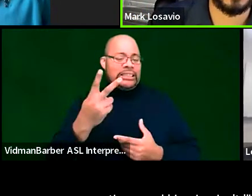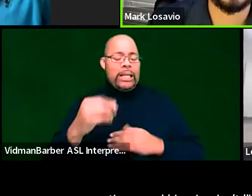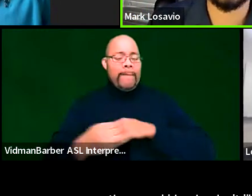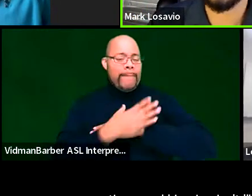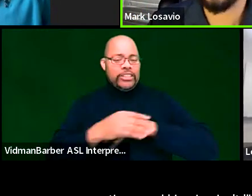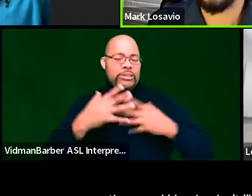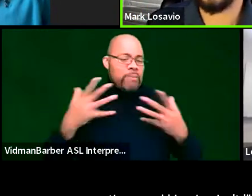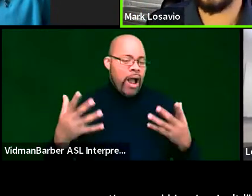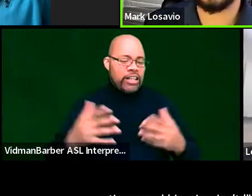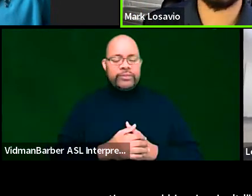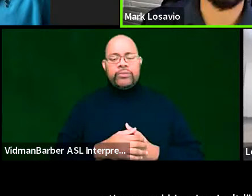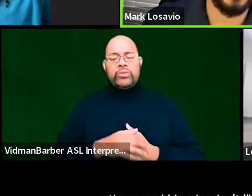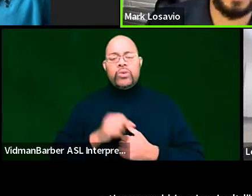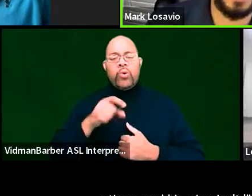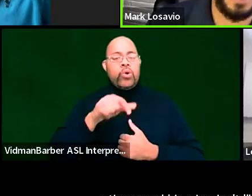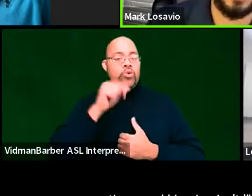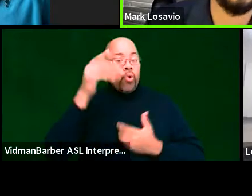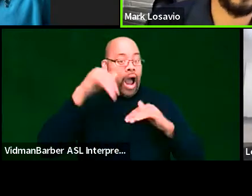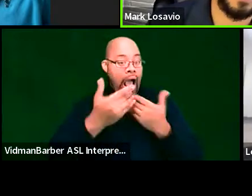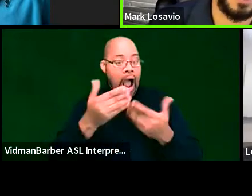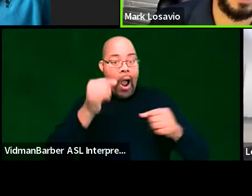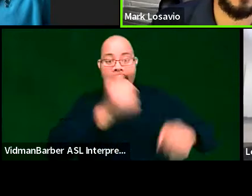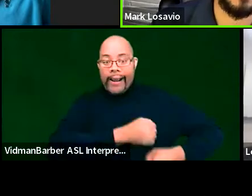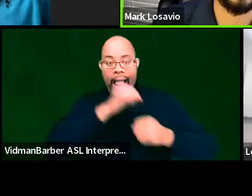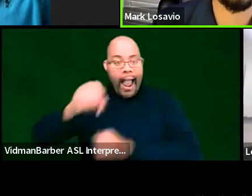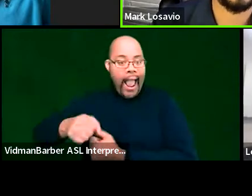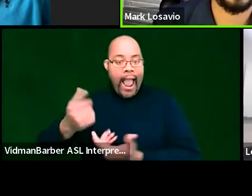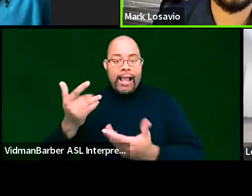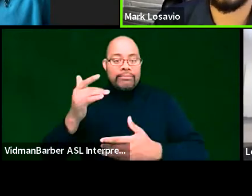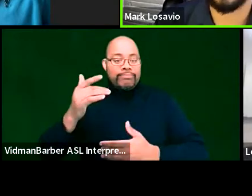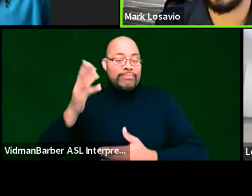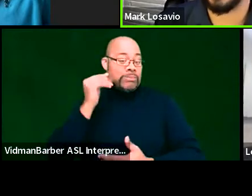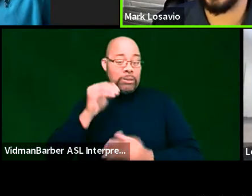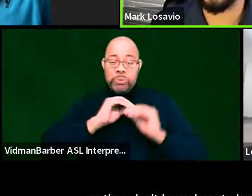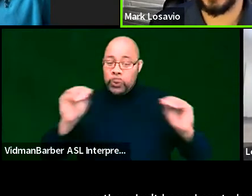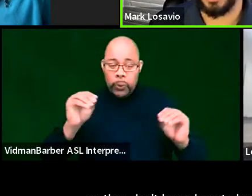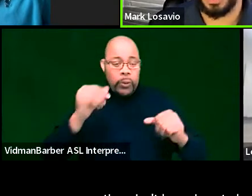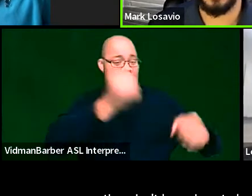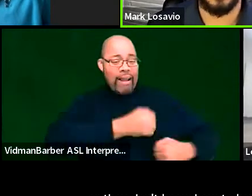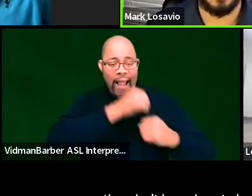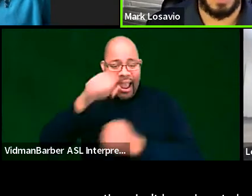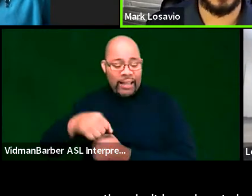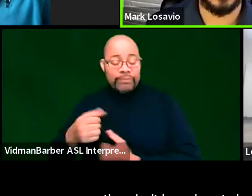that much, or they don't know how to kayak, or they've never kayaked before, or that kind of thing.